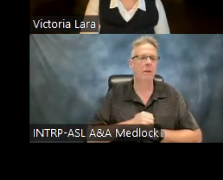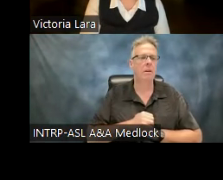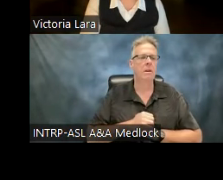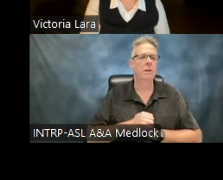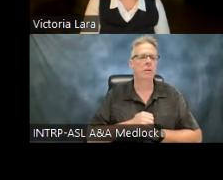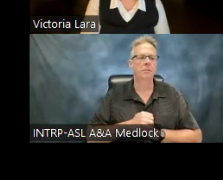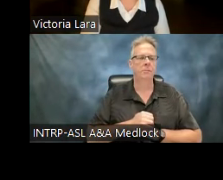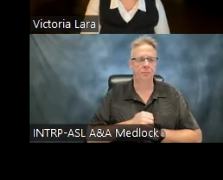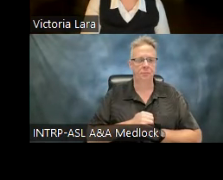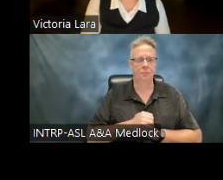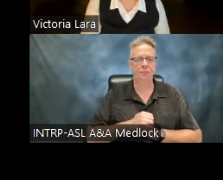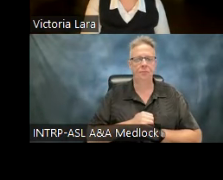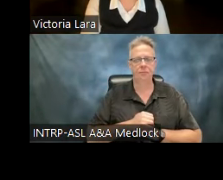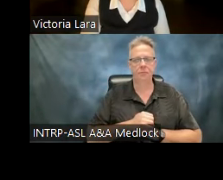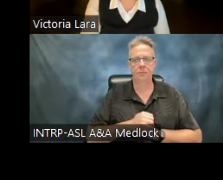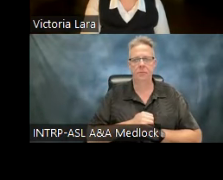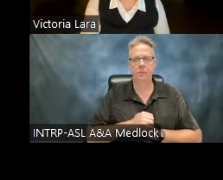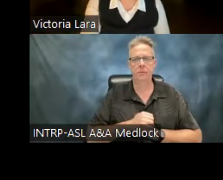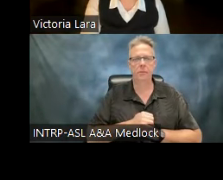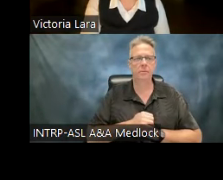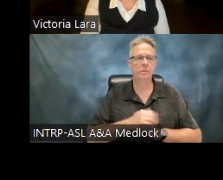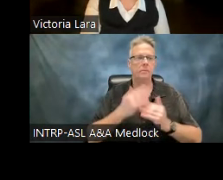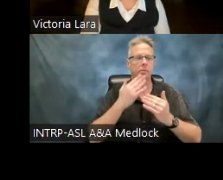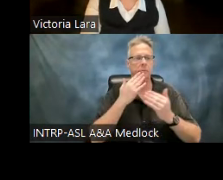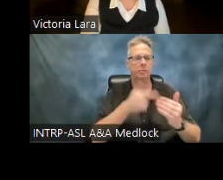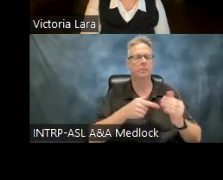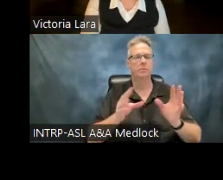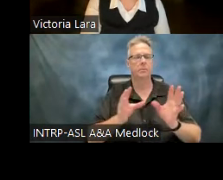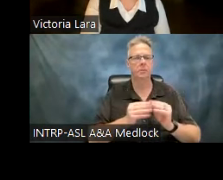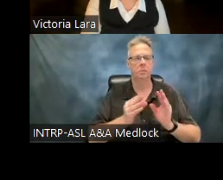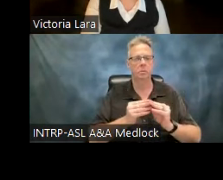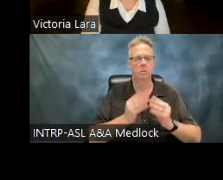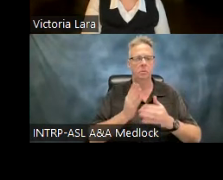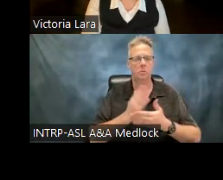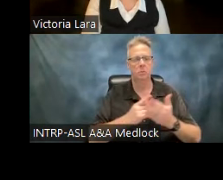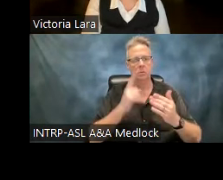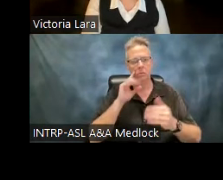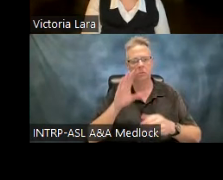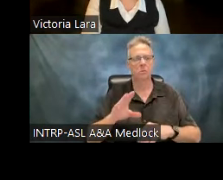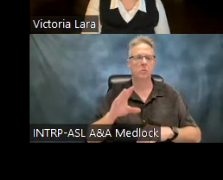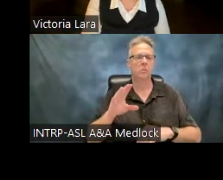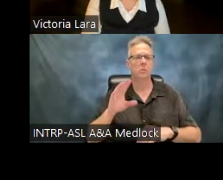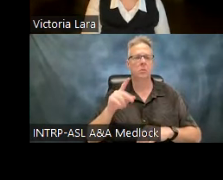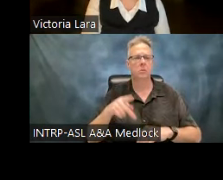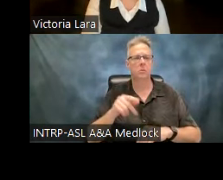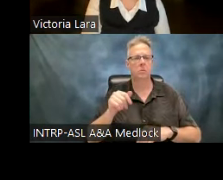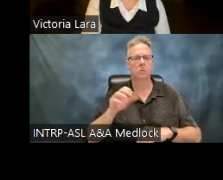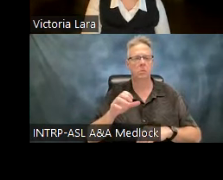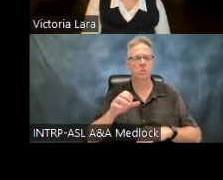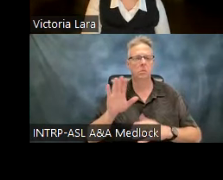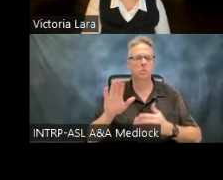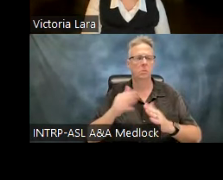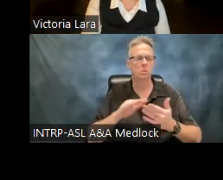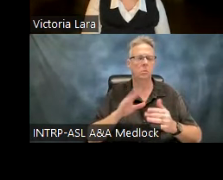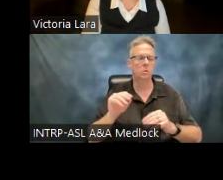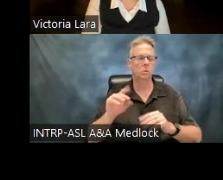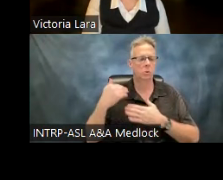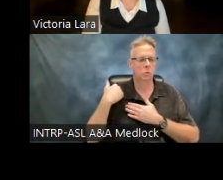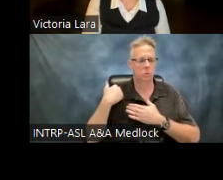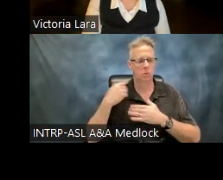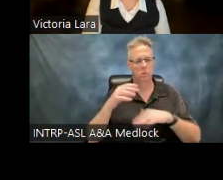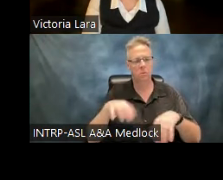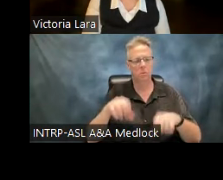Thank you. This meeting is a part of the Police Accountability Commission's powers and duties phase of work,